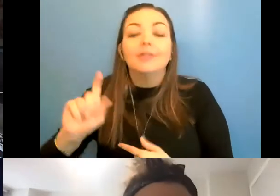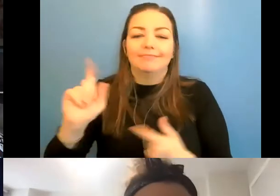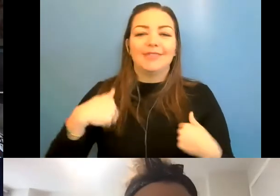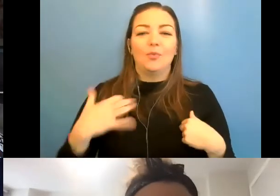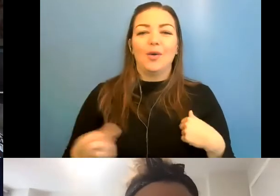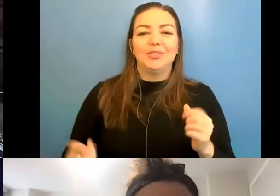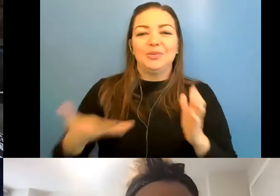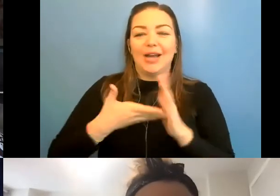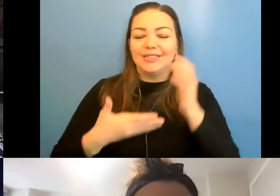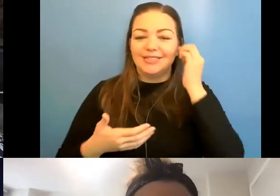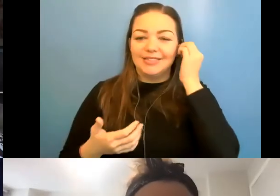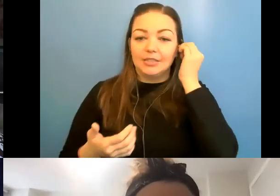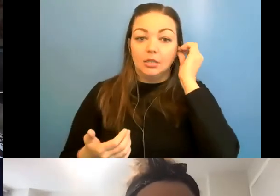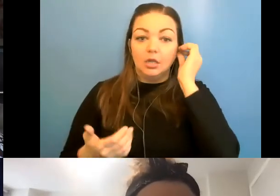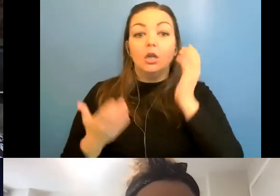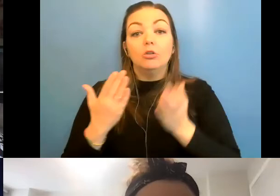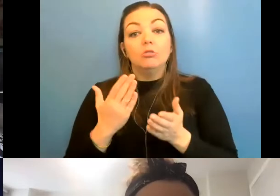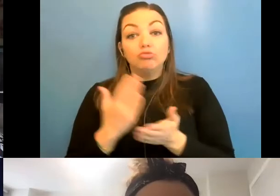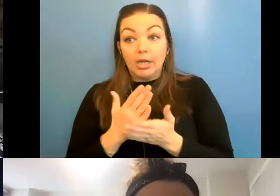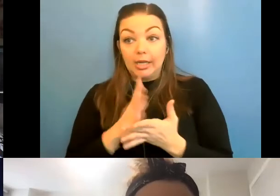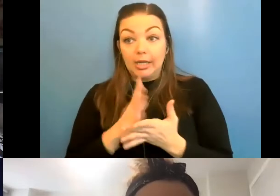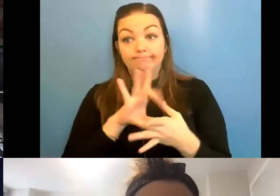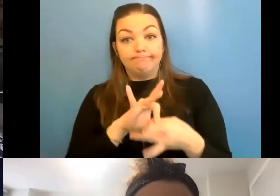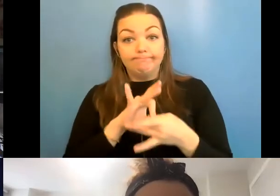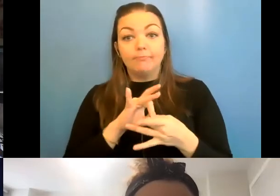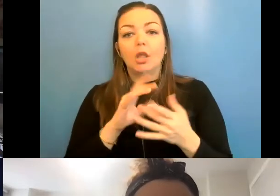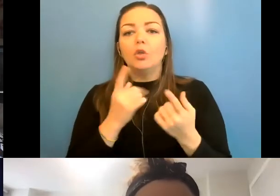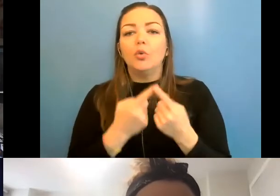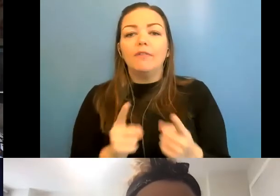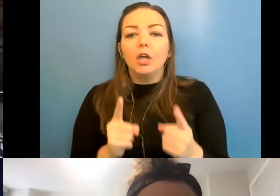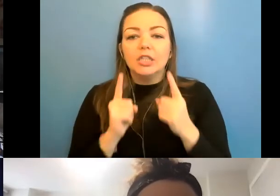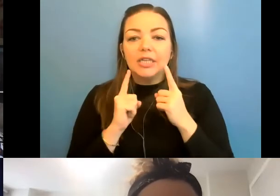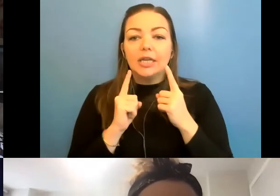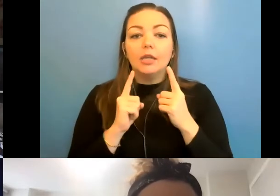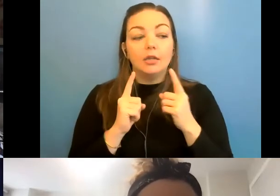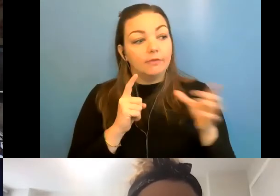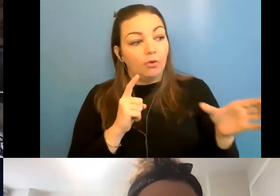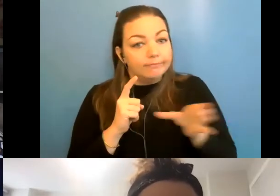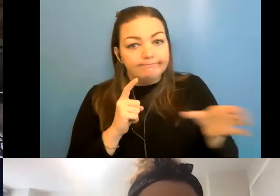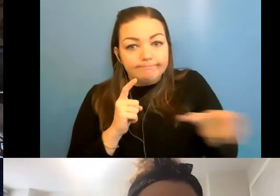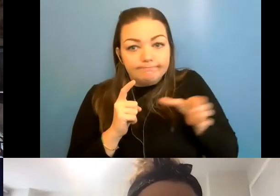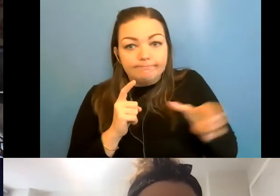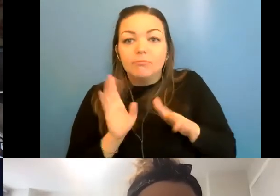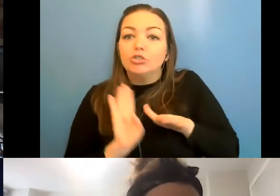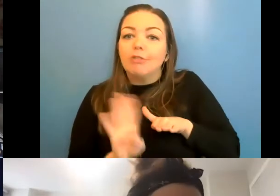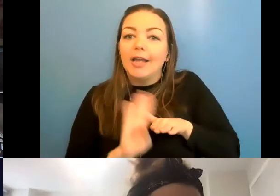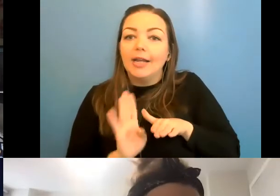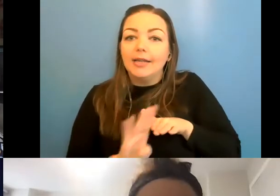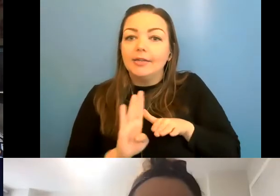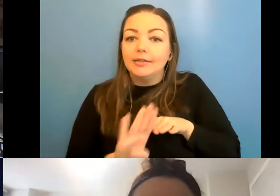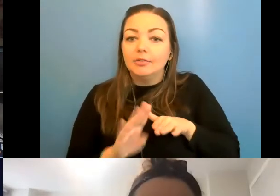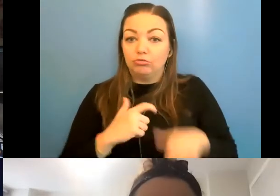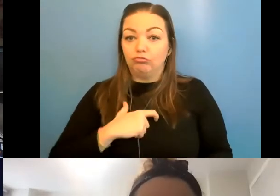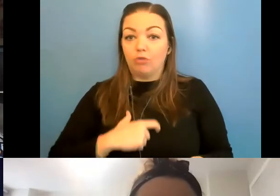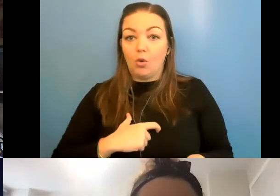we've predominantly worked with universities and recruitment teams within universities for the trainee role.